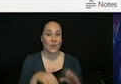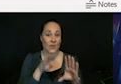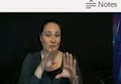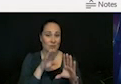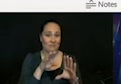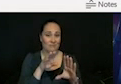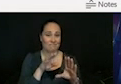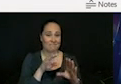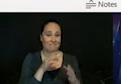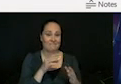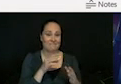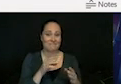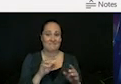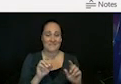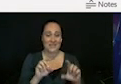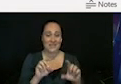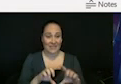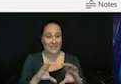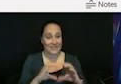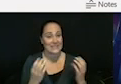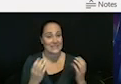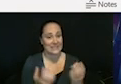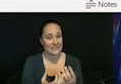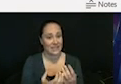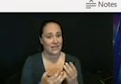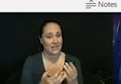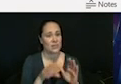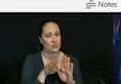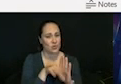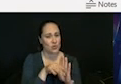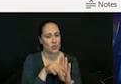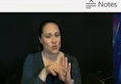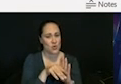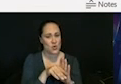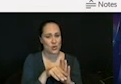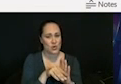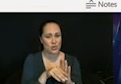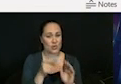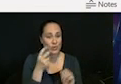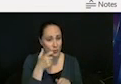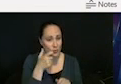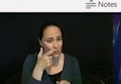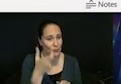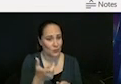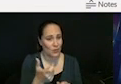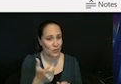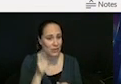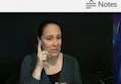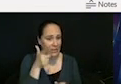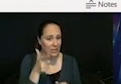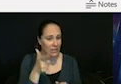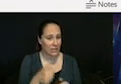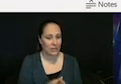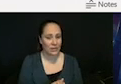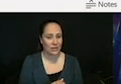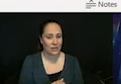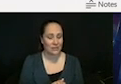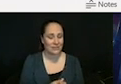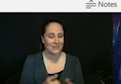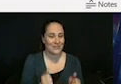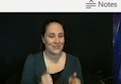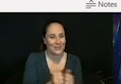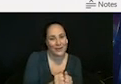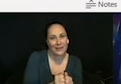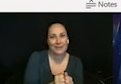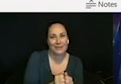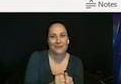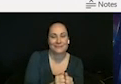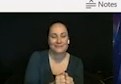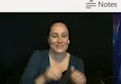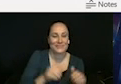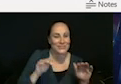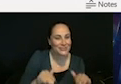back and check on these later if you'd like to work through these with a child or colleague or superior.